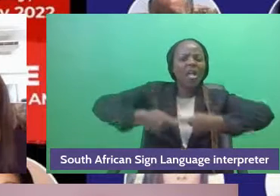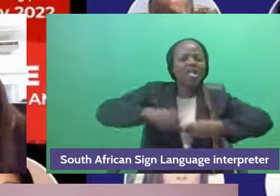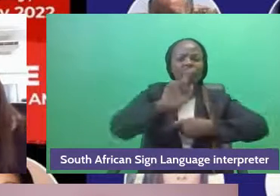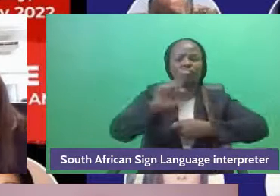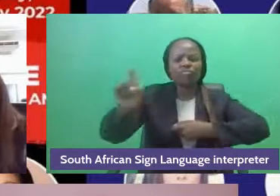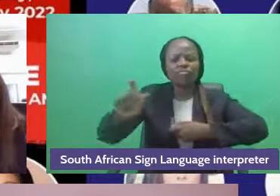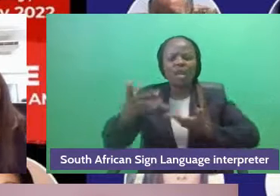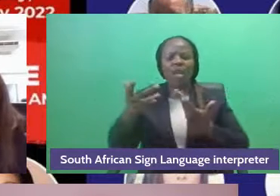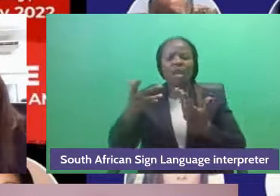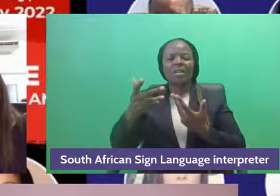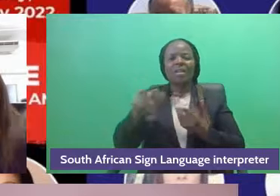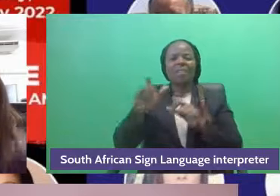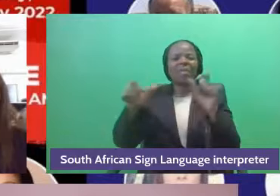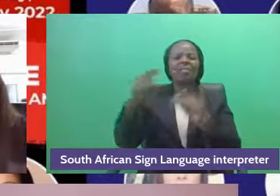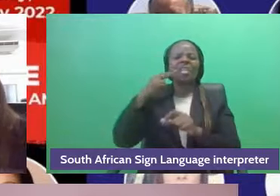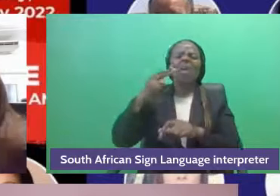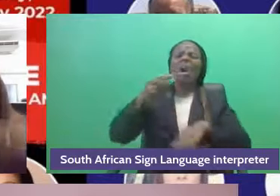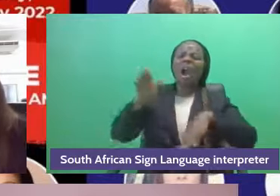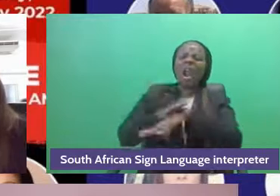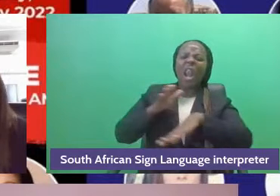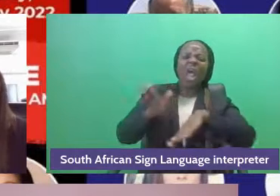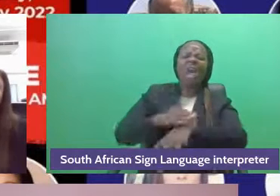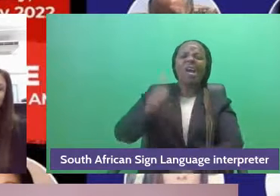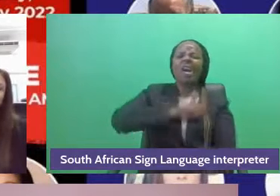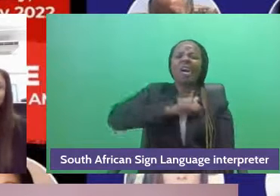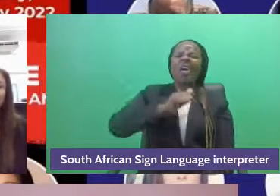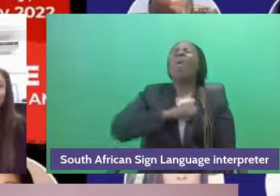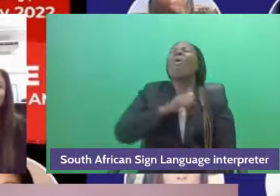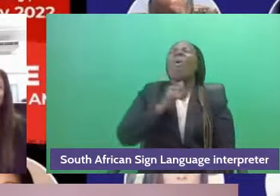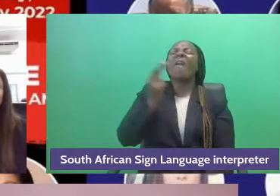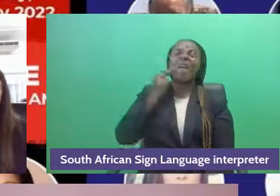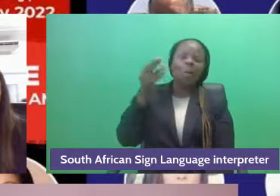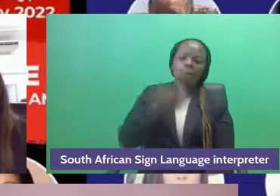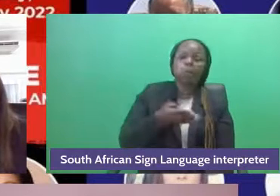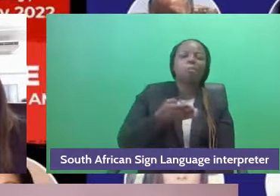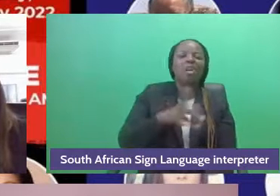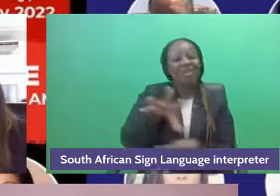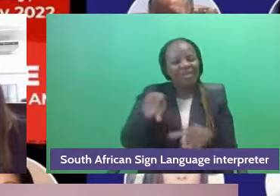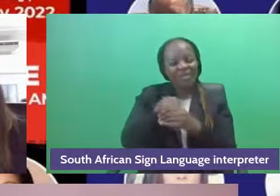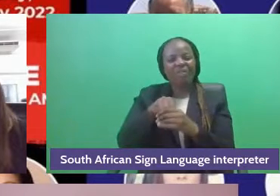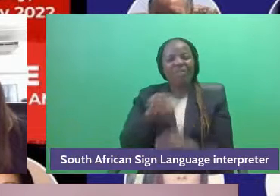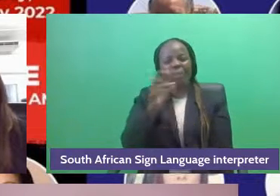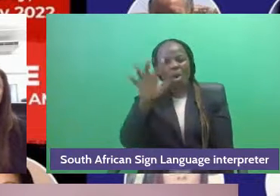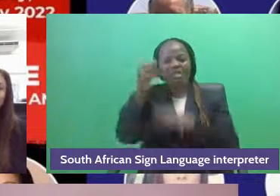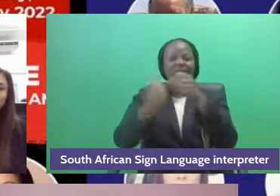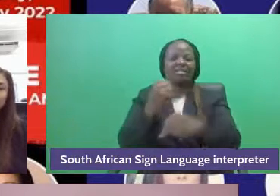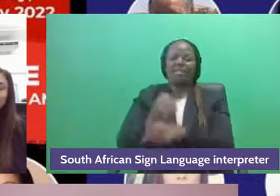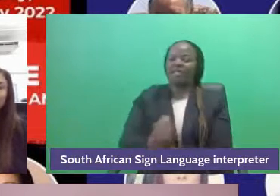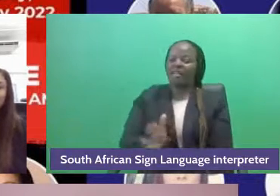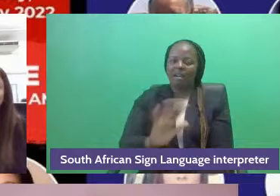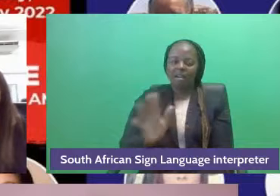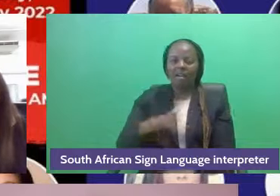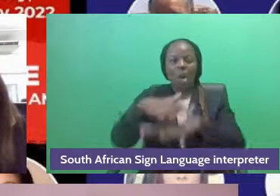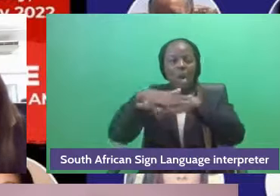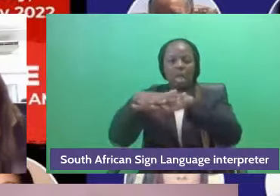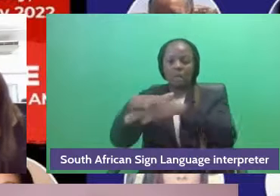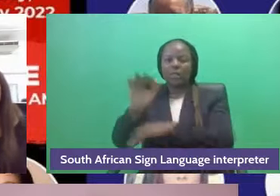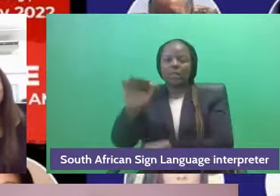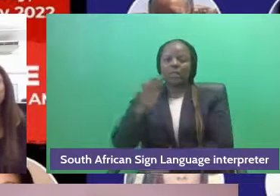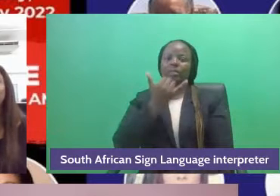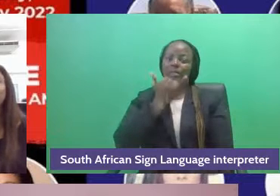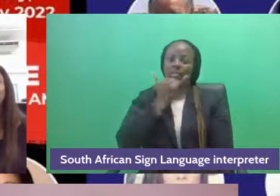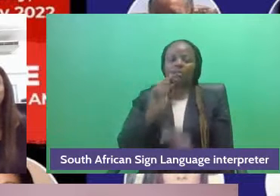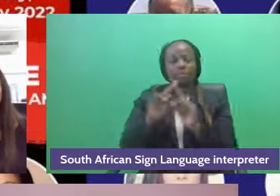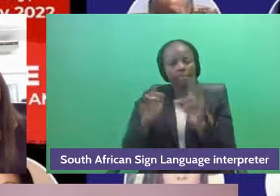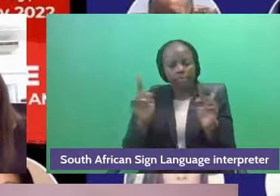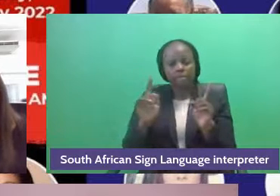be an afterthought that just happens at this time of the year. So we're happy to network, but again, we want